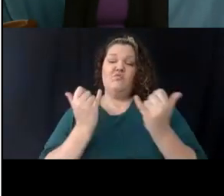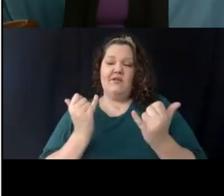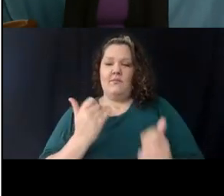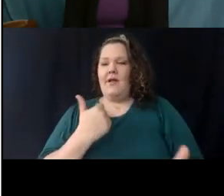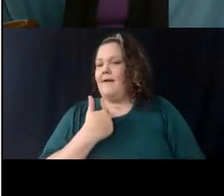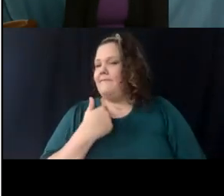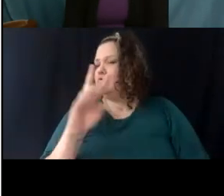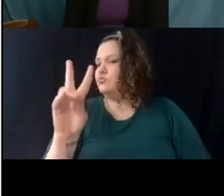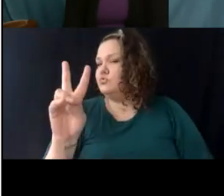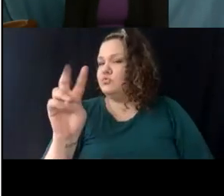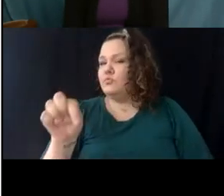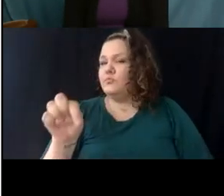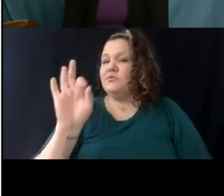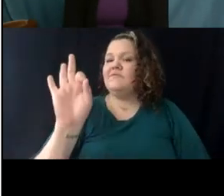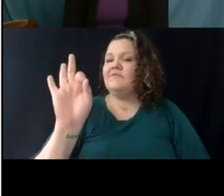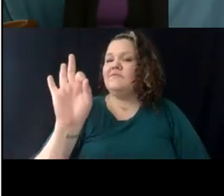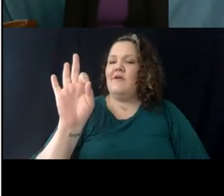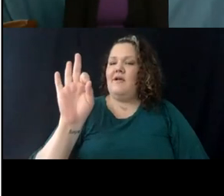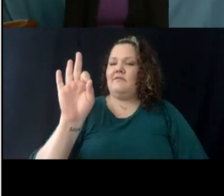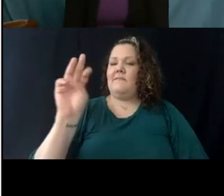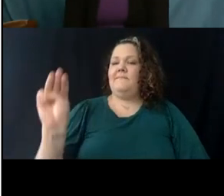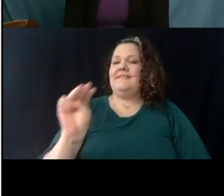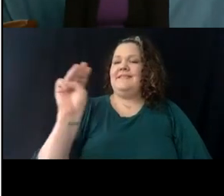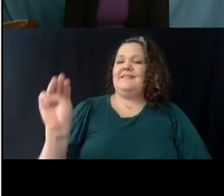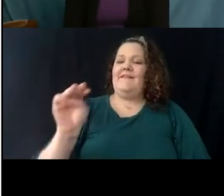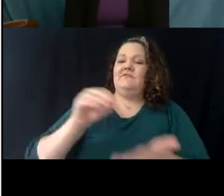When we're talking about 22%.